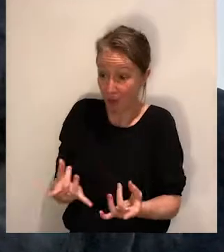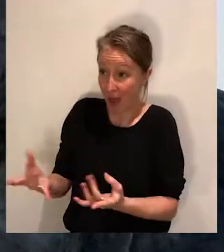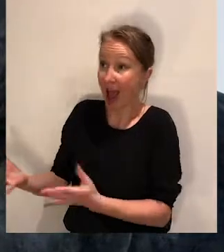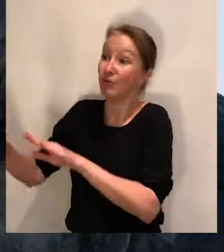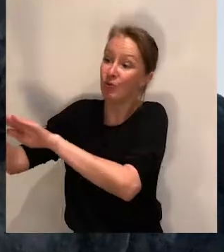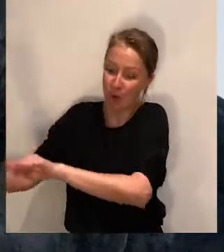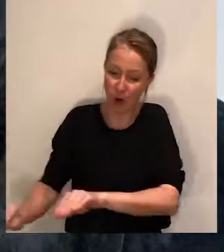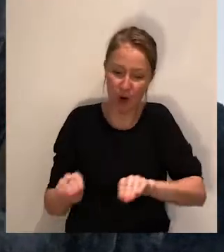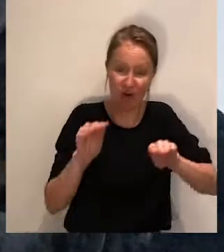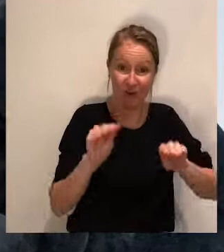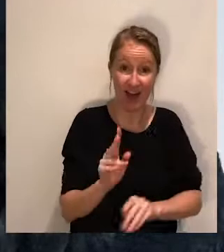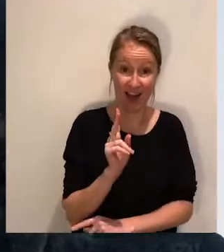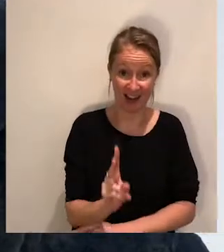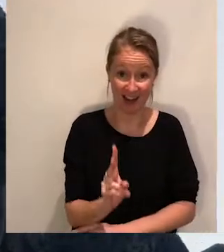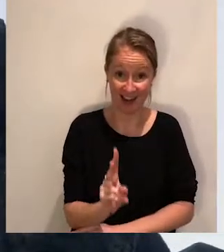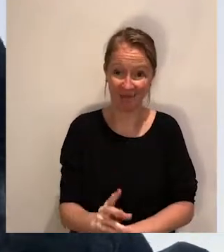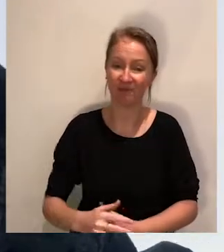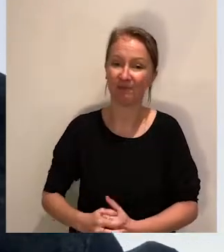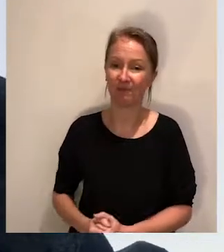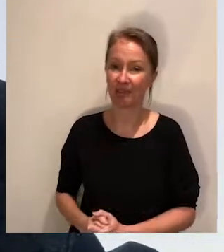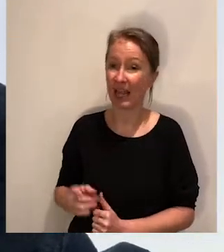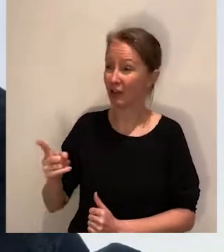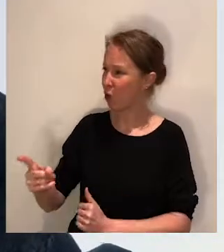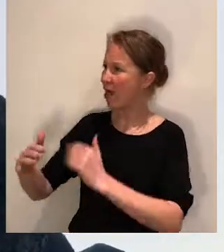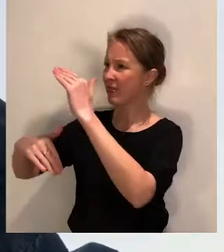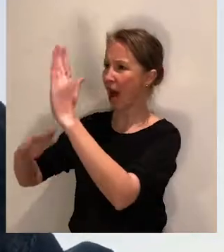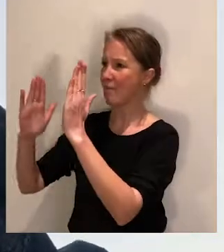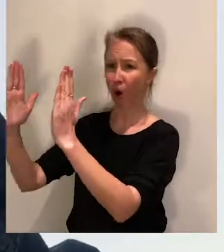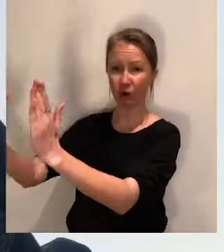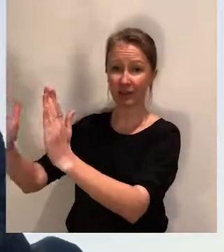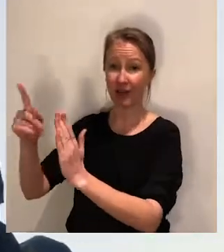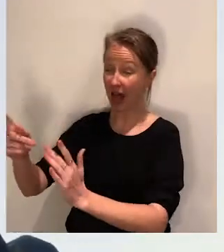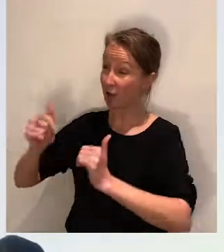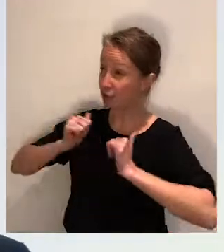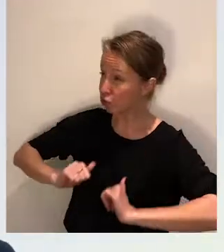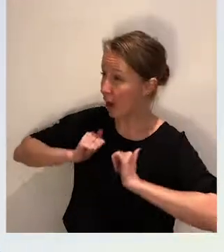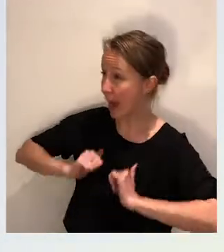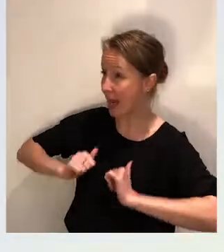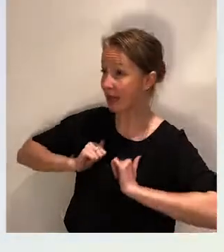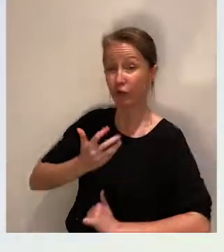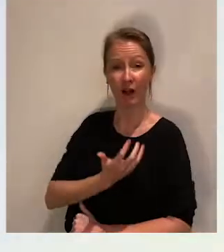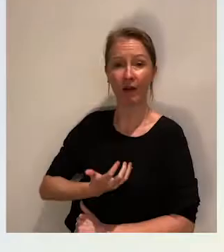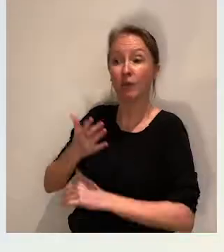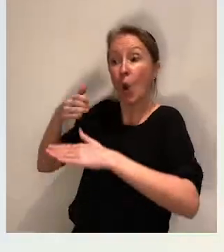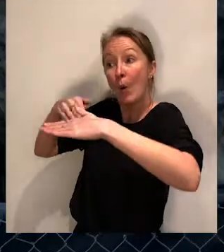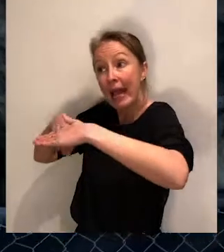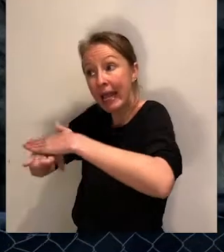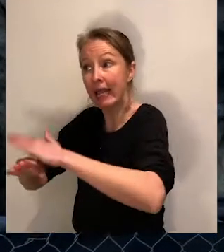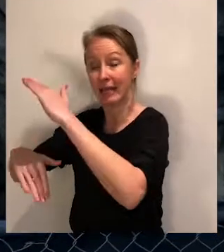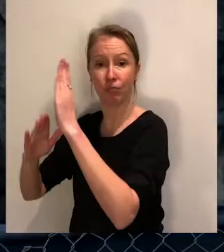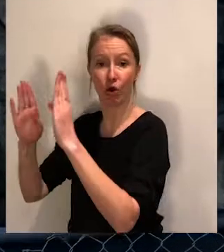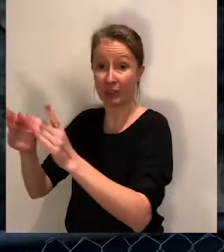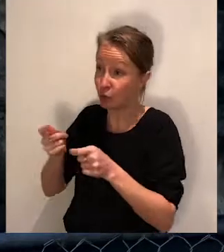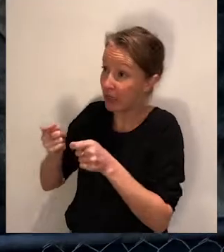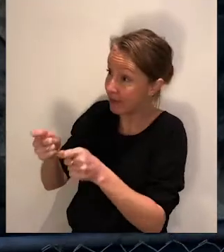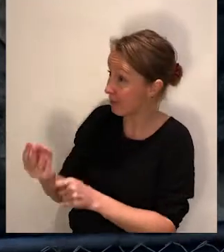would have had that box trailer at the edge of the holding facility down there and been giving them positive reinforcement feeds and much more, I'm sure, into